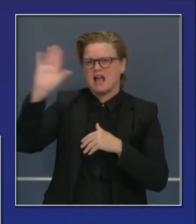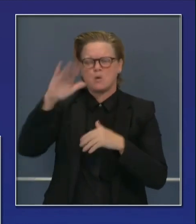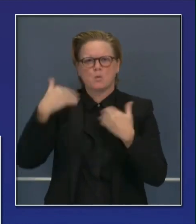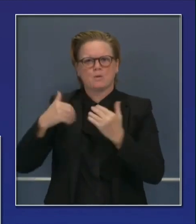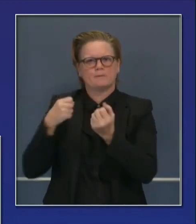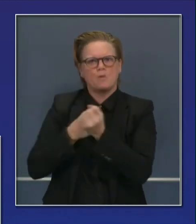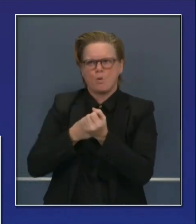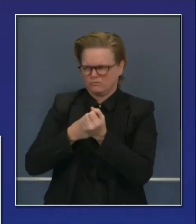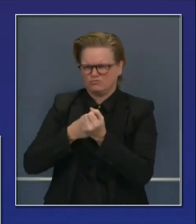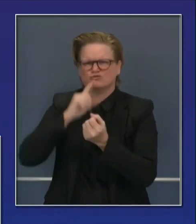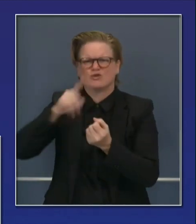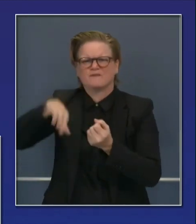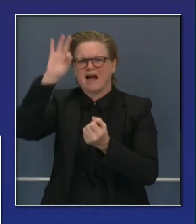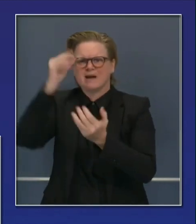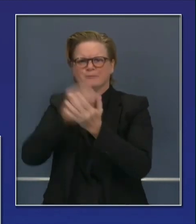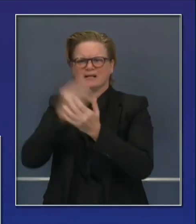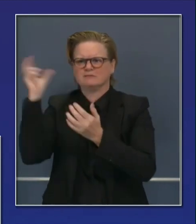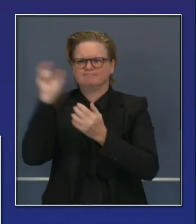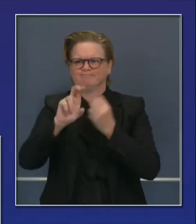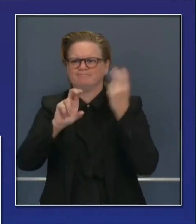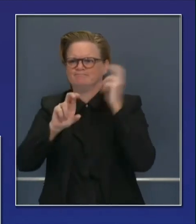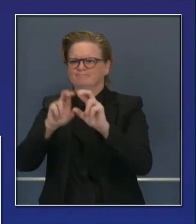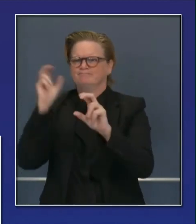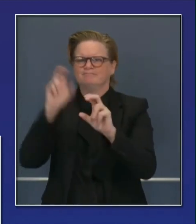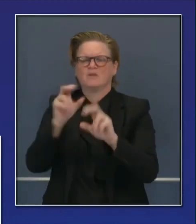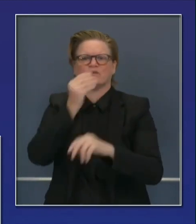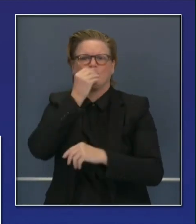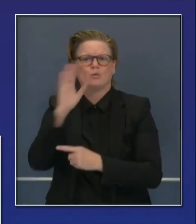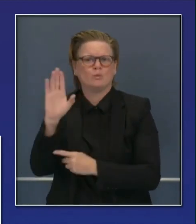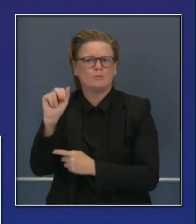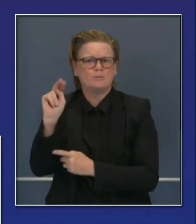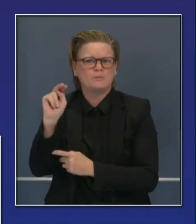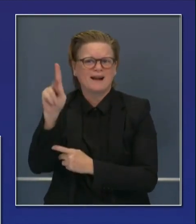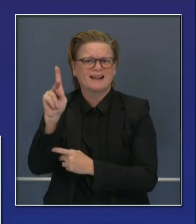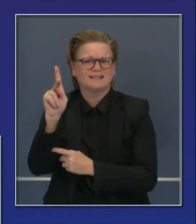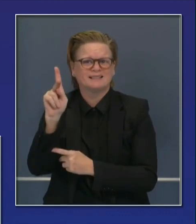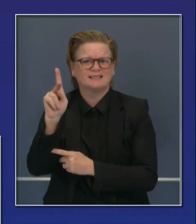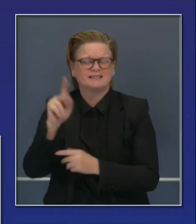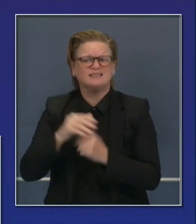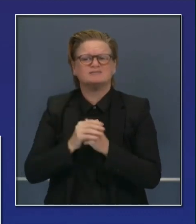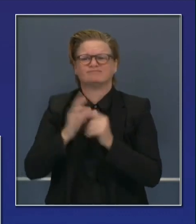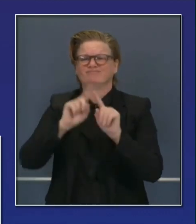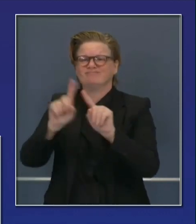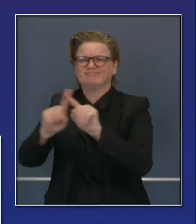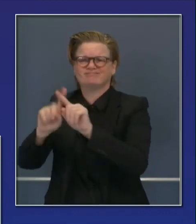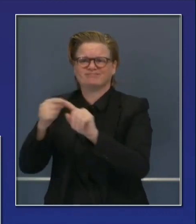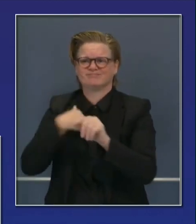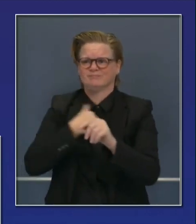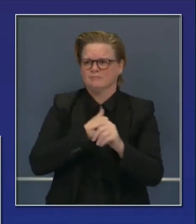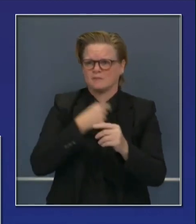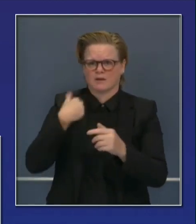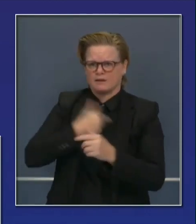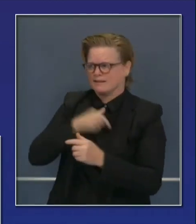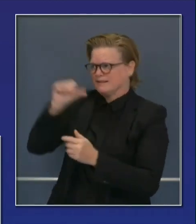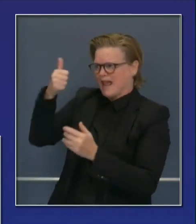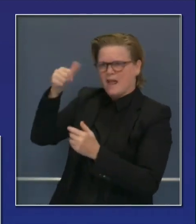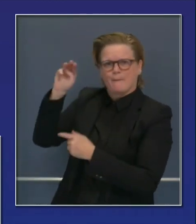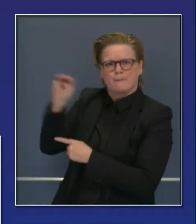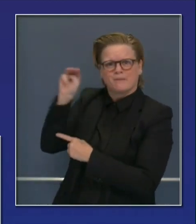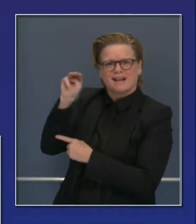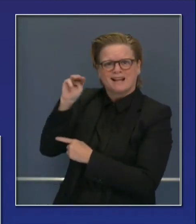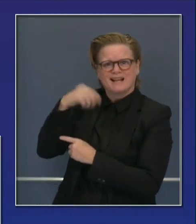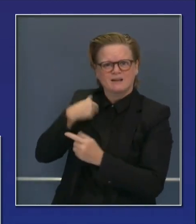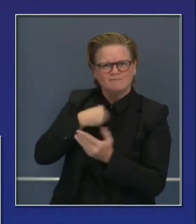we did in our budget. $110 million. We're going to get diapers out there as well and other reimbursements on